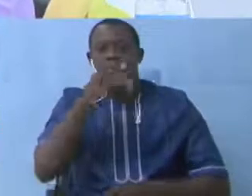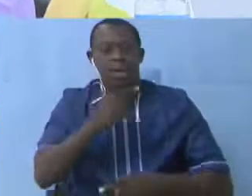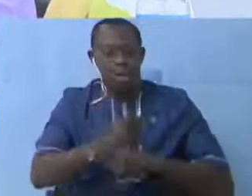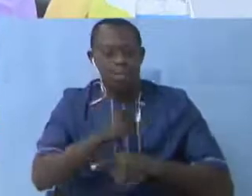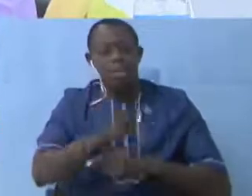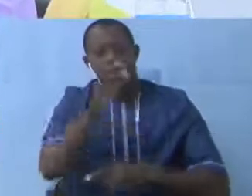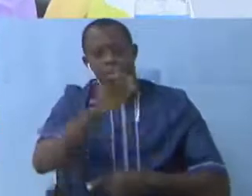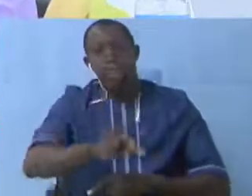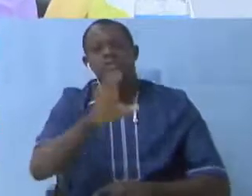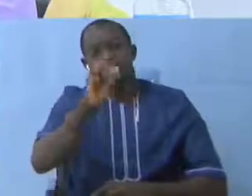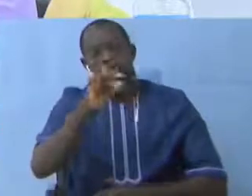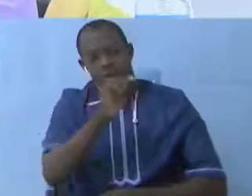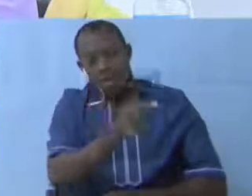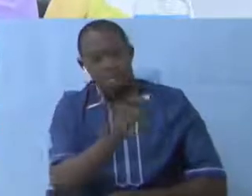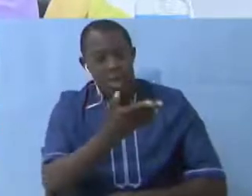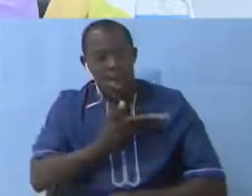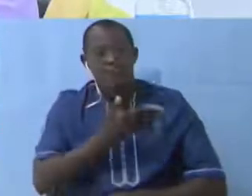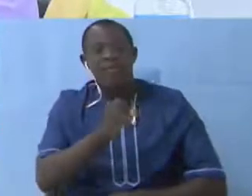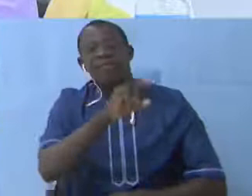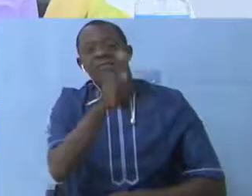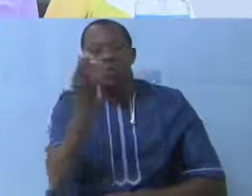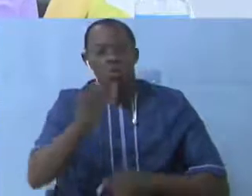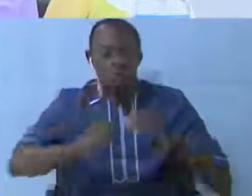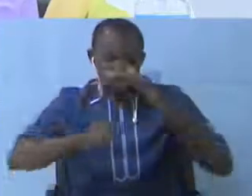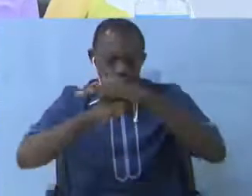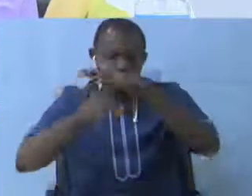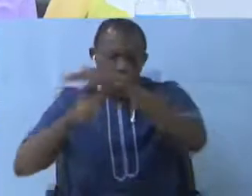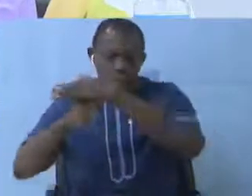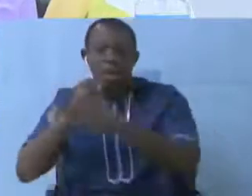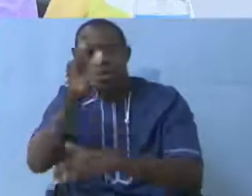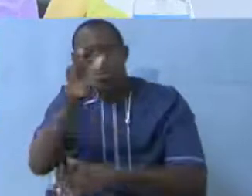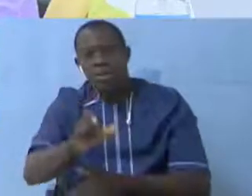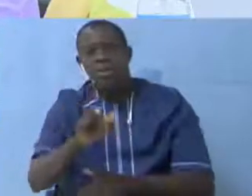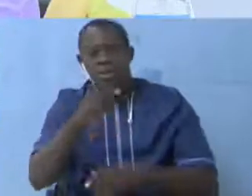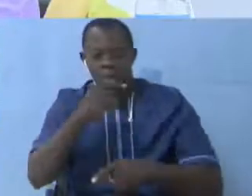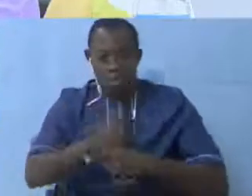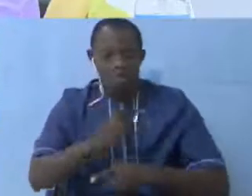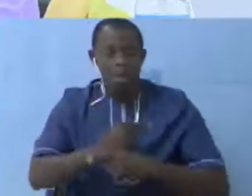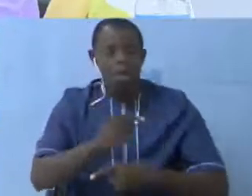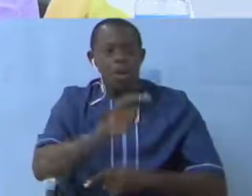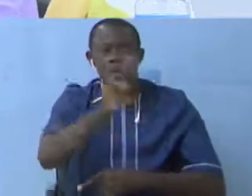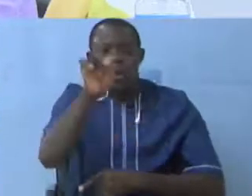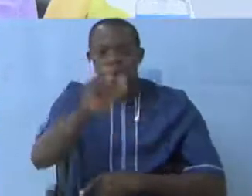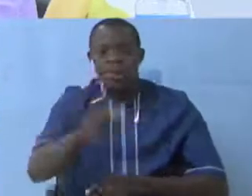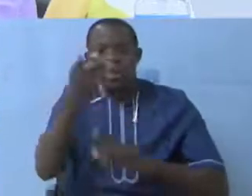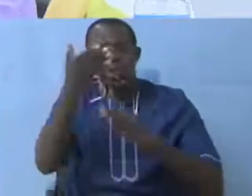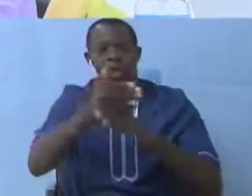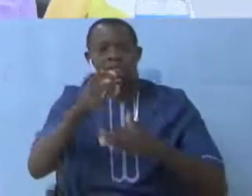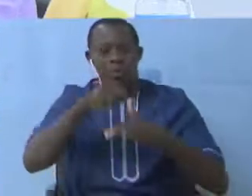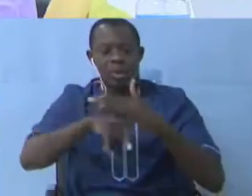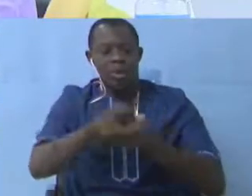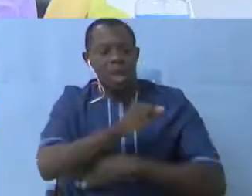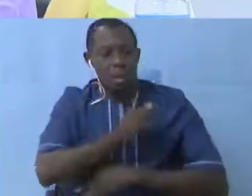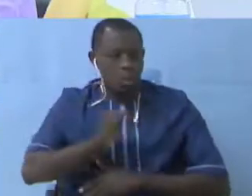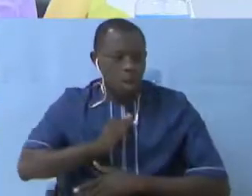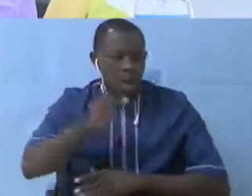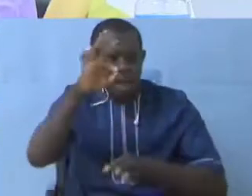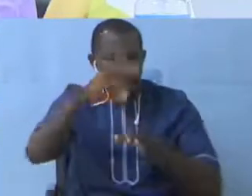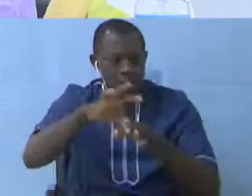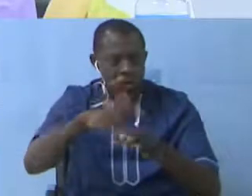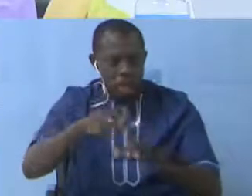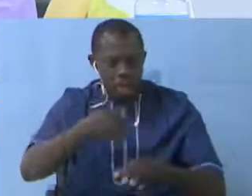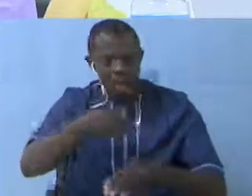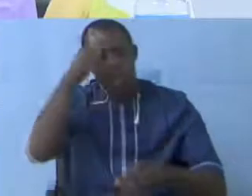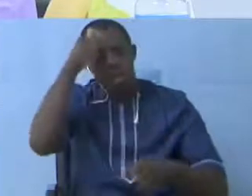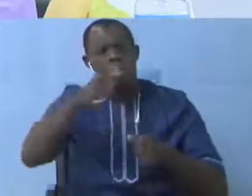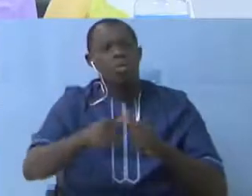few supporters. There were few supporters of the Gambia. Even for election, nobody believed in our election. I remember when people said that there will be